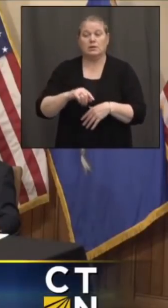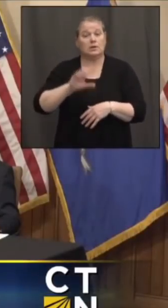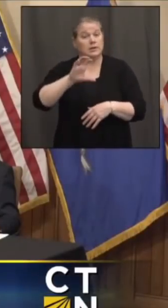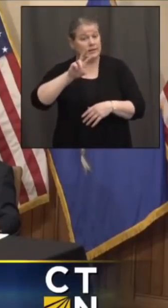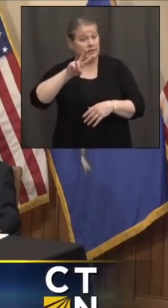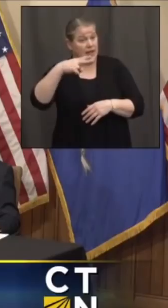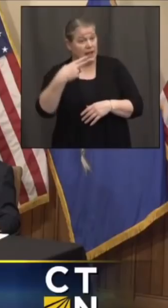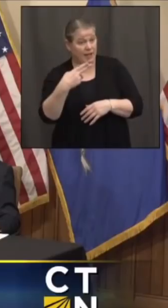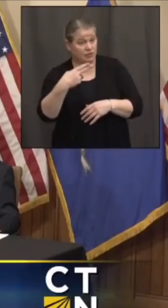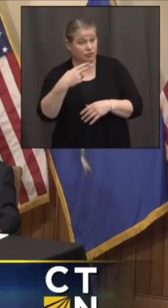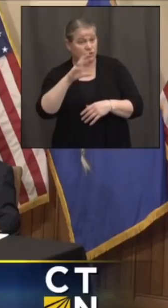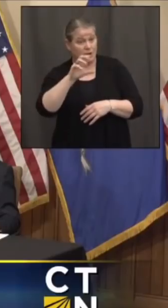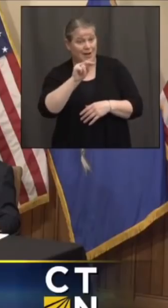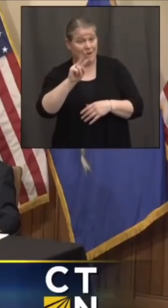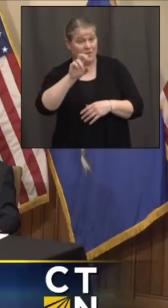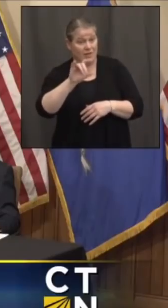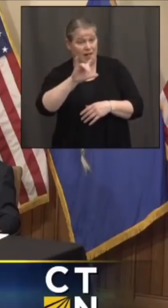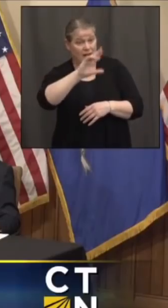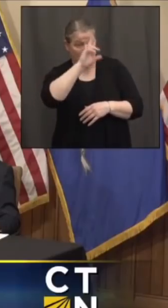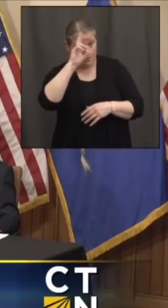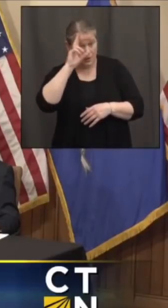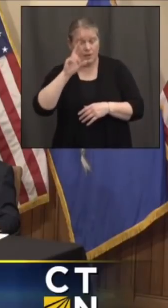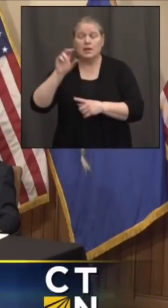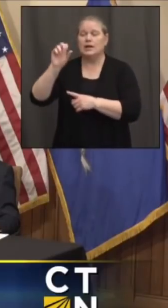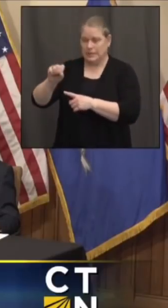Yes. Okay.